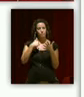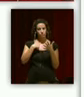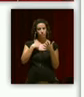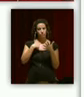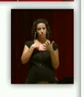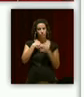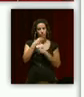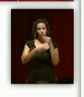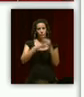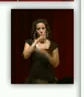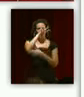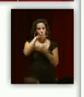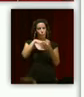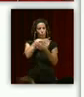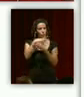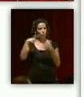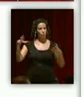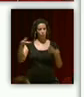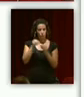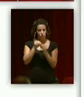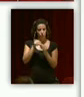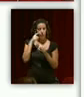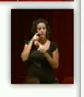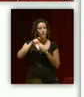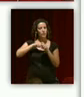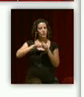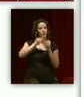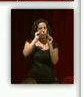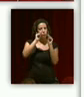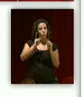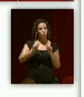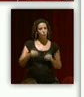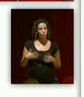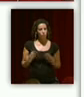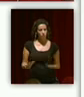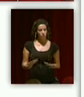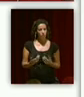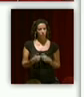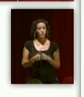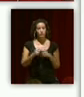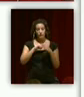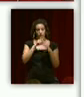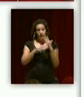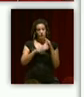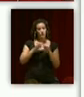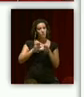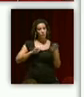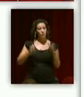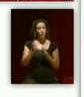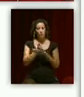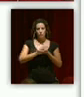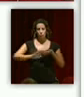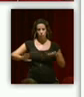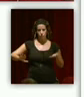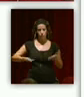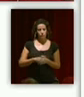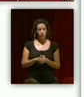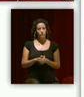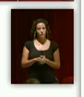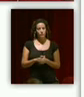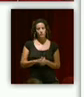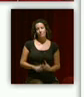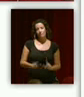With these different apps, well, I have created a chart with the main features. Most of them